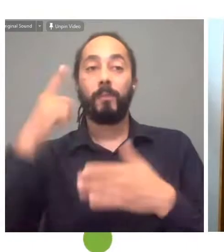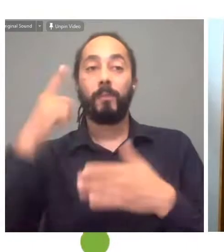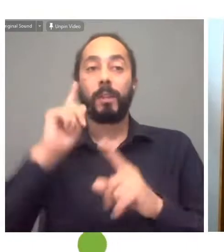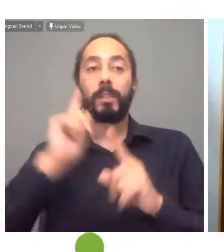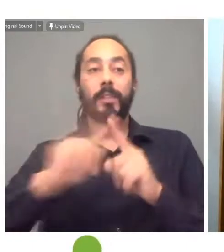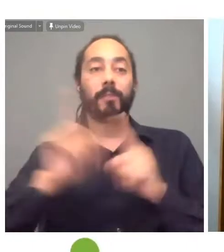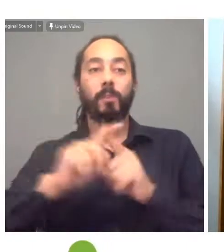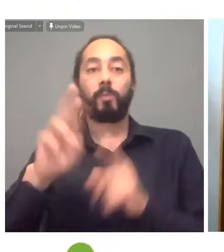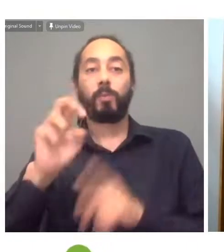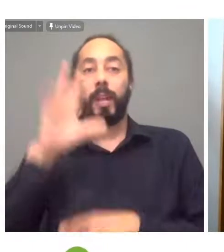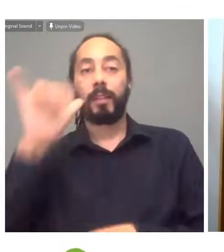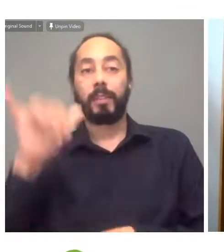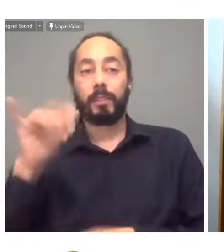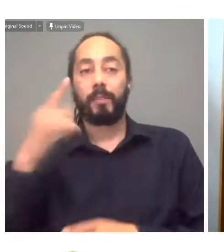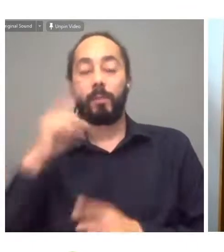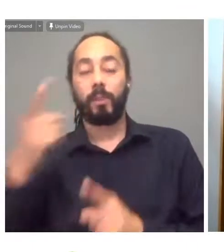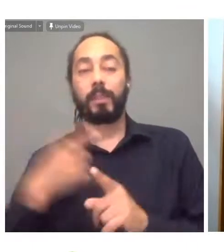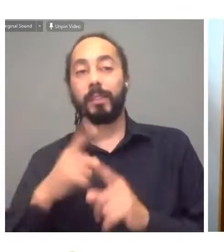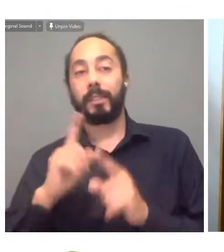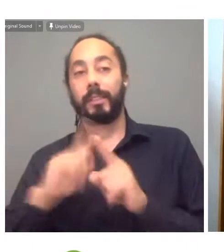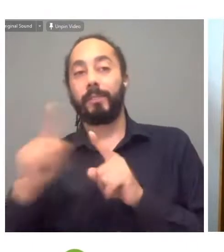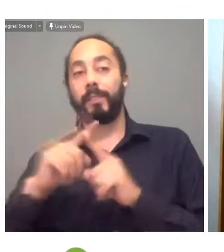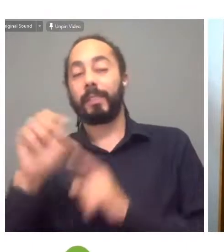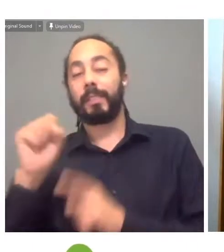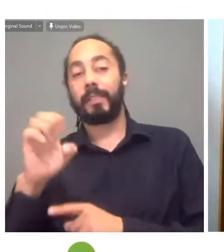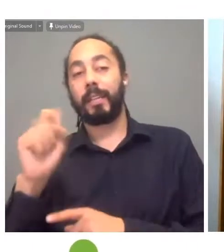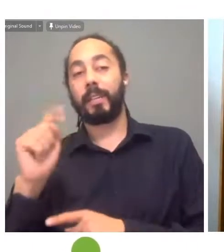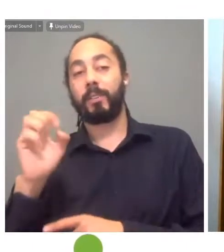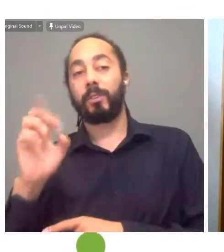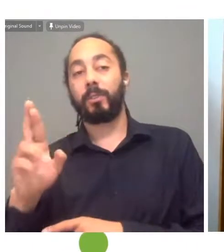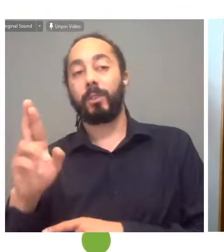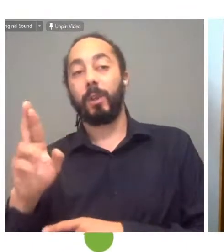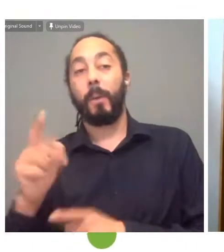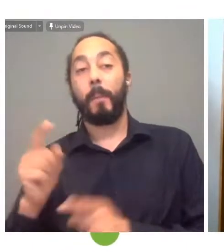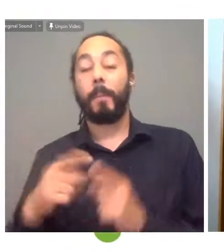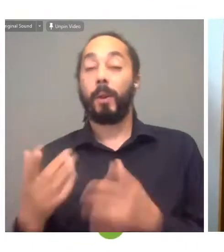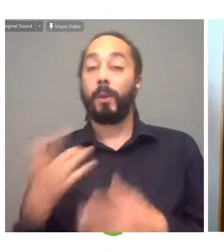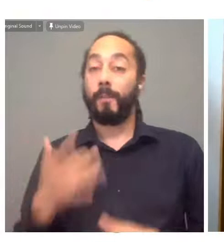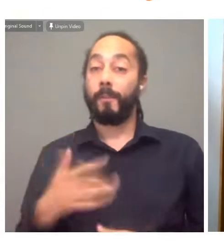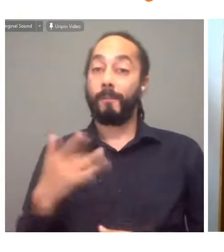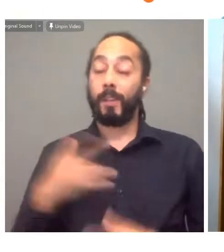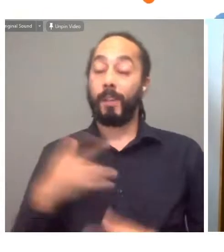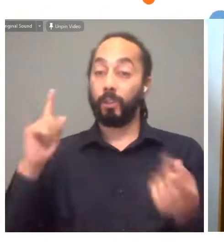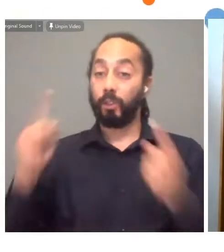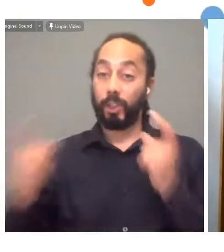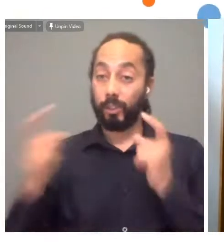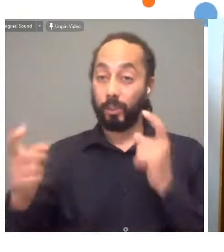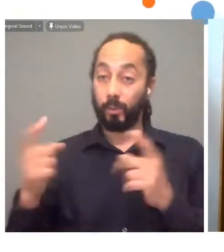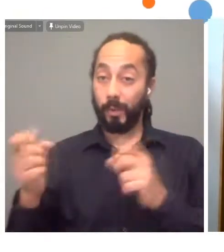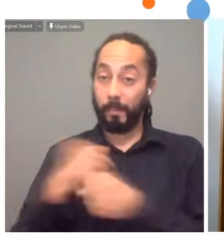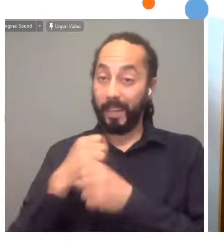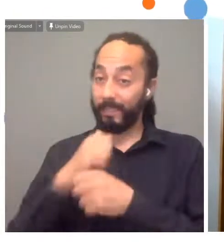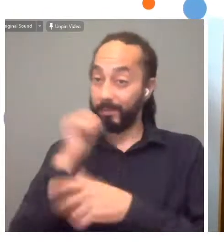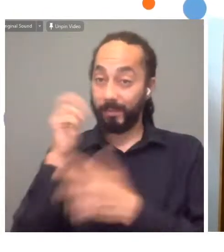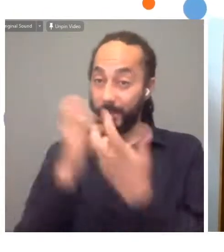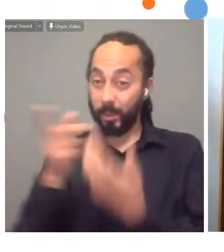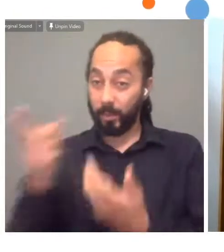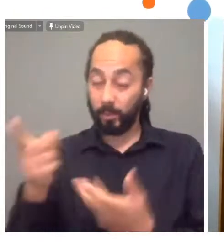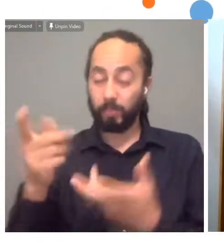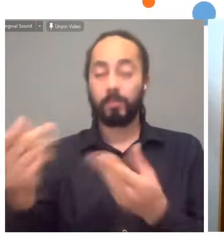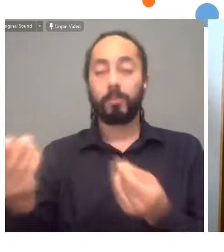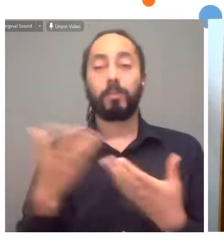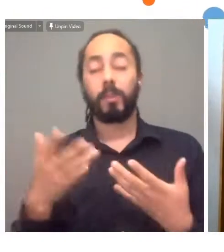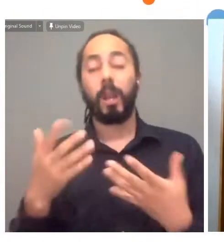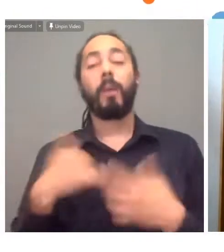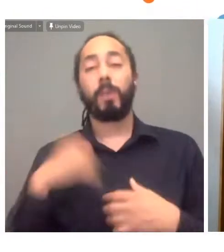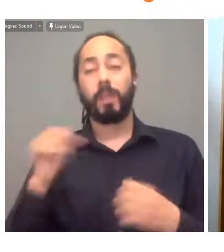sectors. But if you feel that, you know, the changes that we've made don't work for you, let us know. And we will look